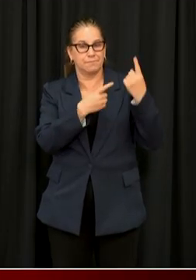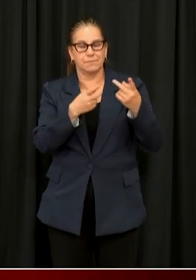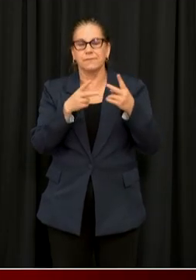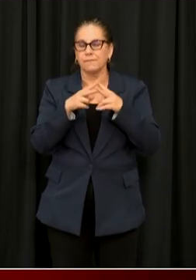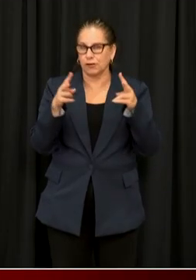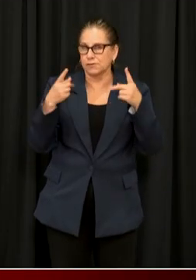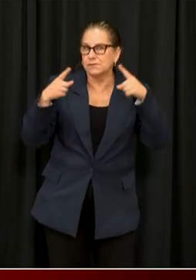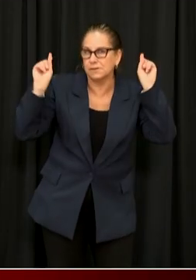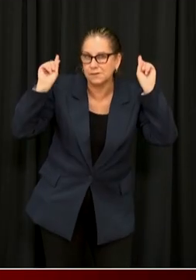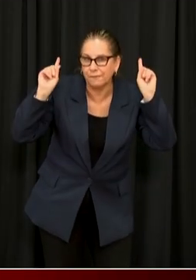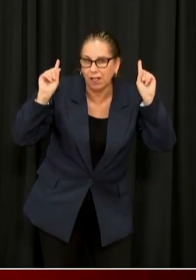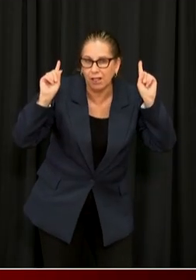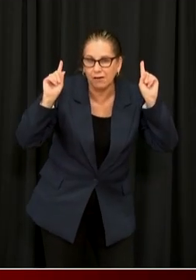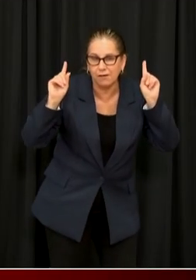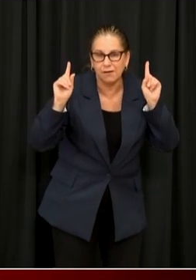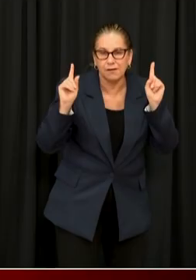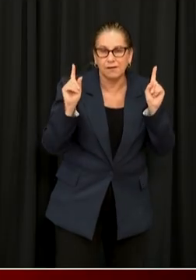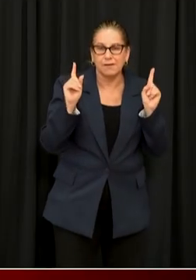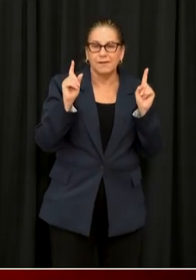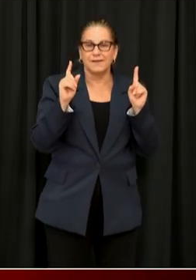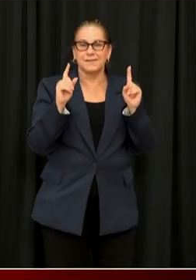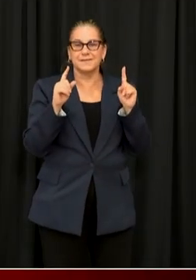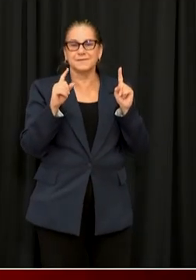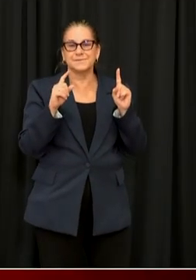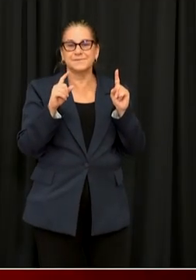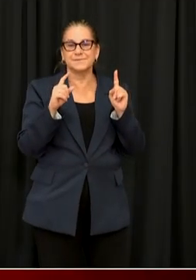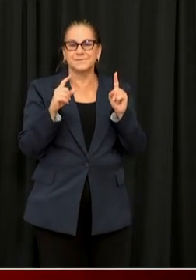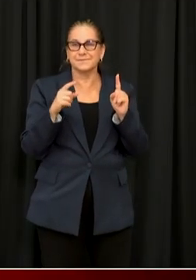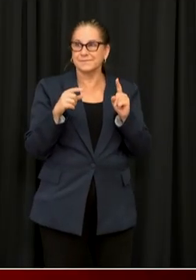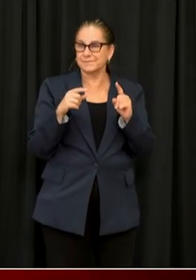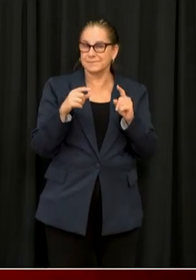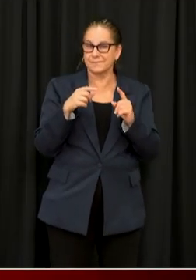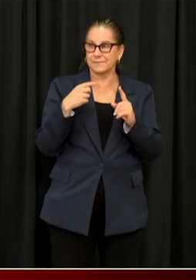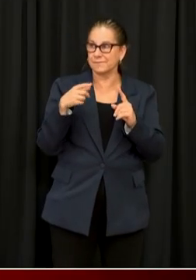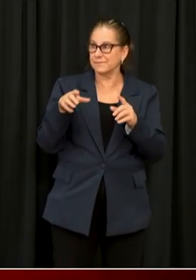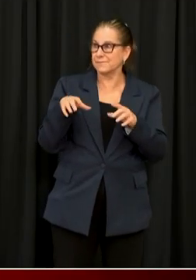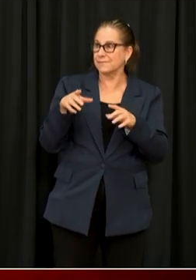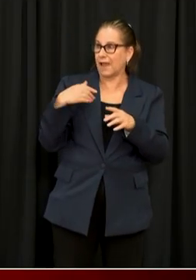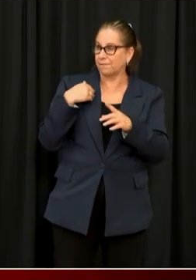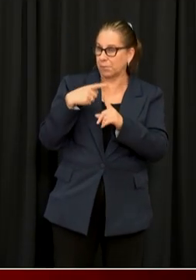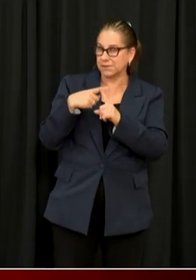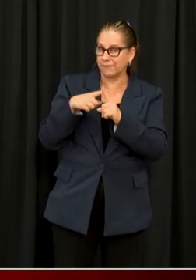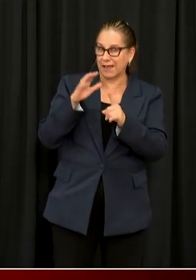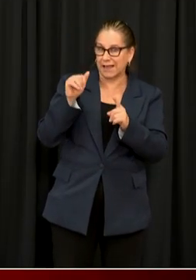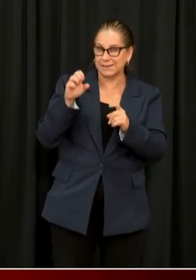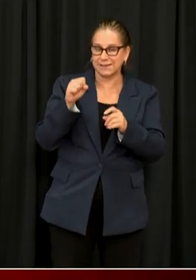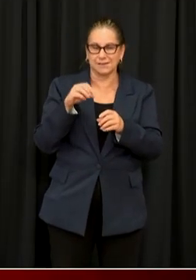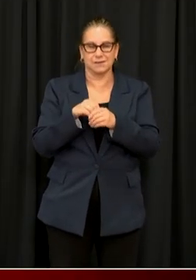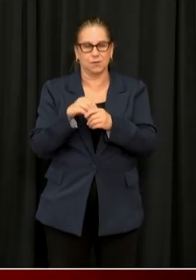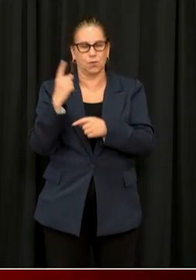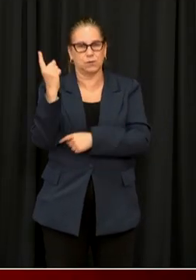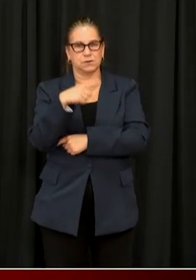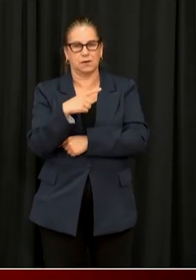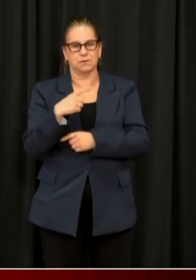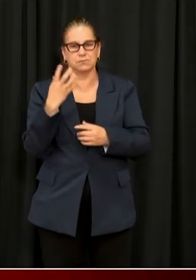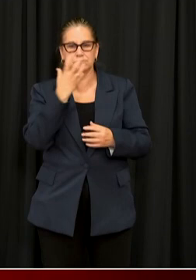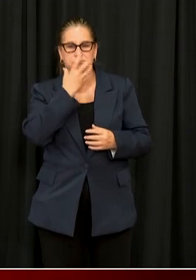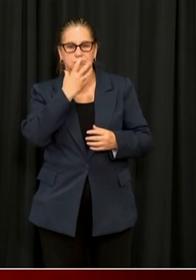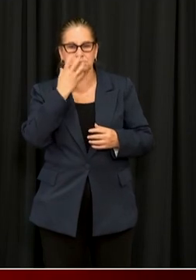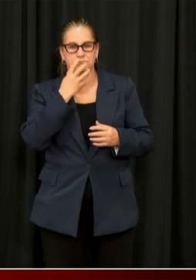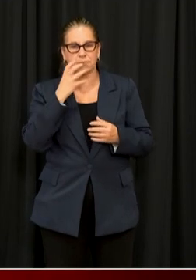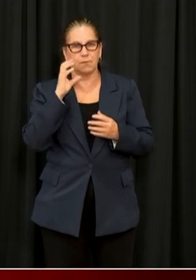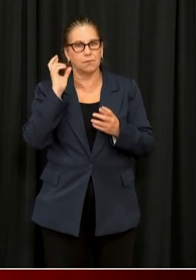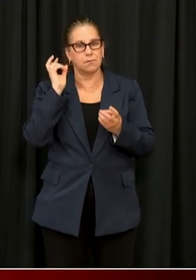our positive cases within a day is highly effective in us being able to decrease rates of transmission